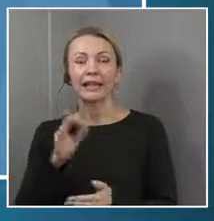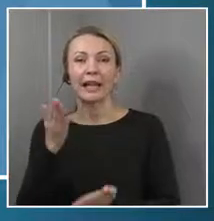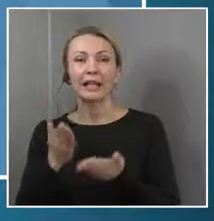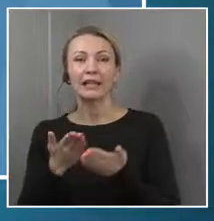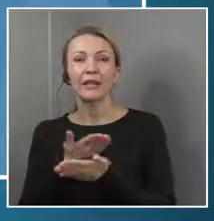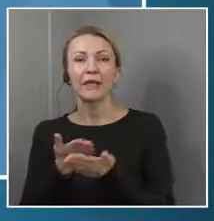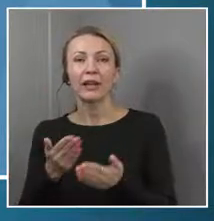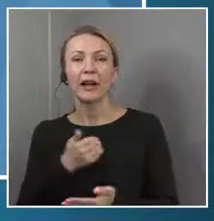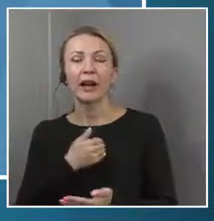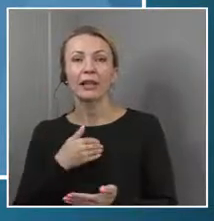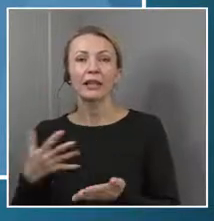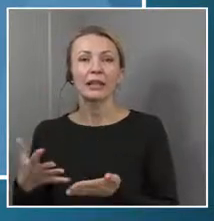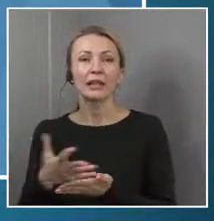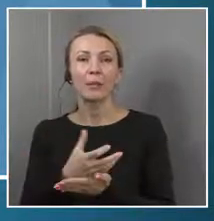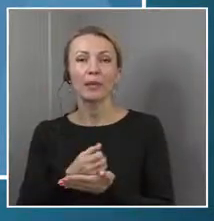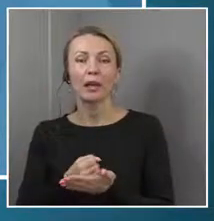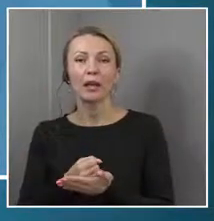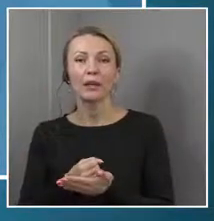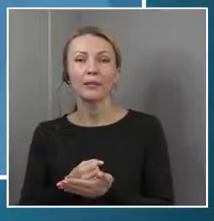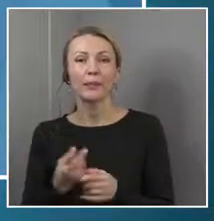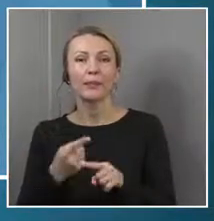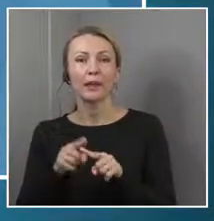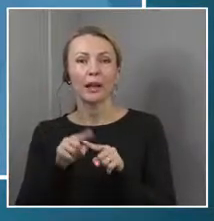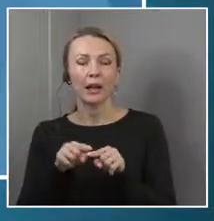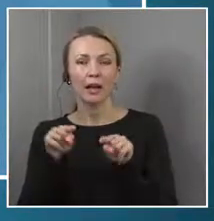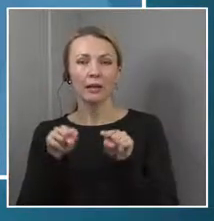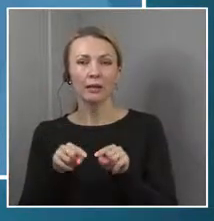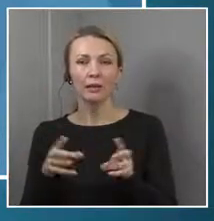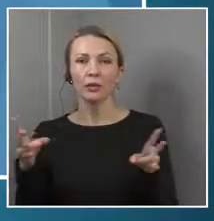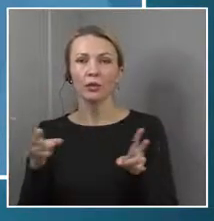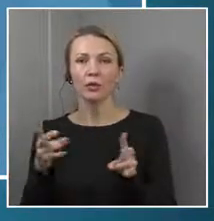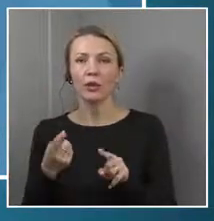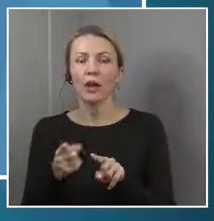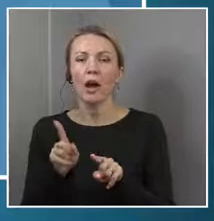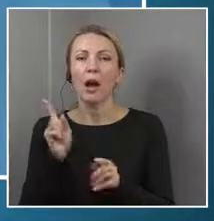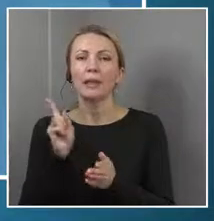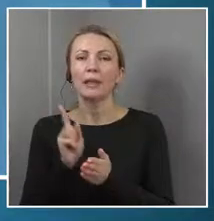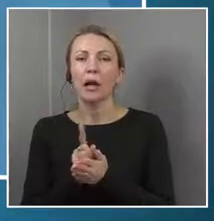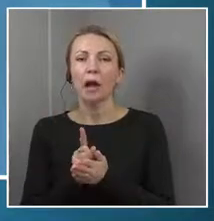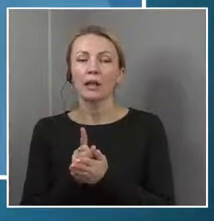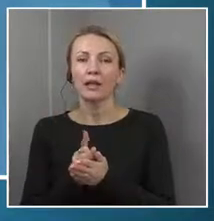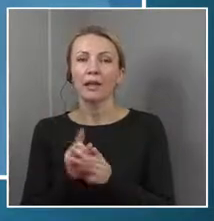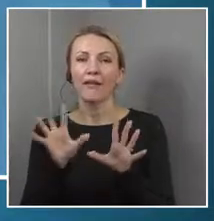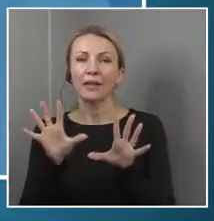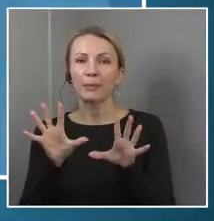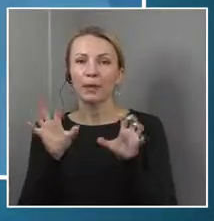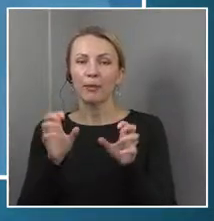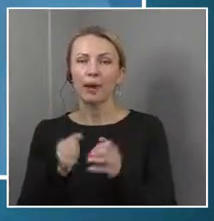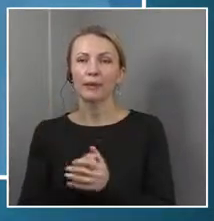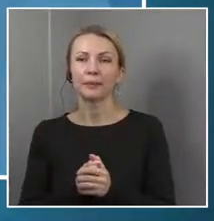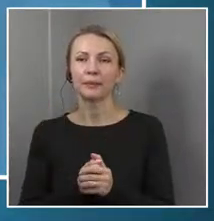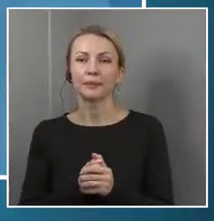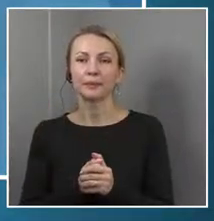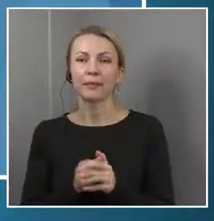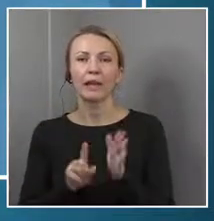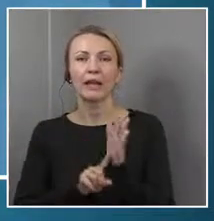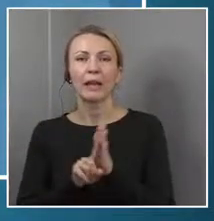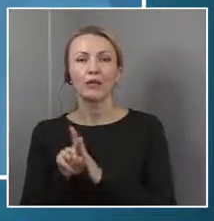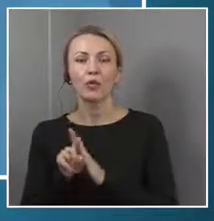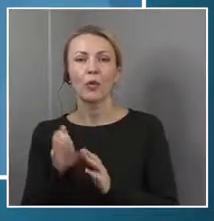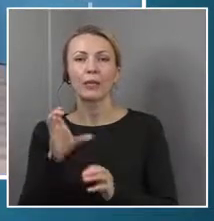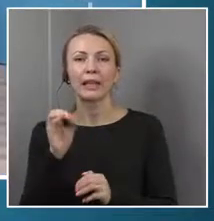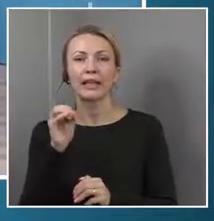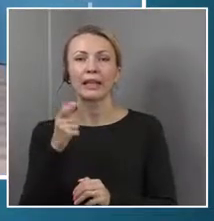Because if you plan to collect art or something else, that's what you need to bear in mind. Yegor,